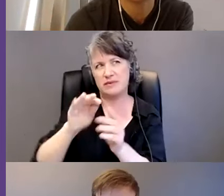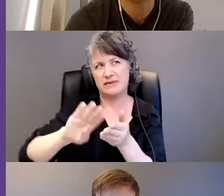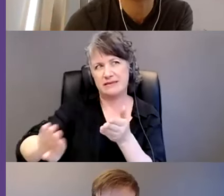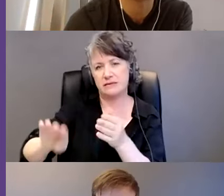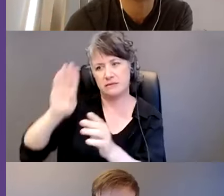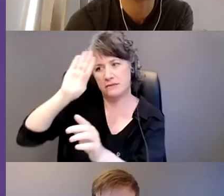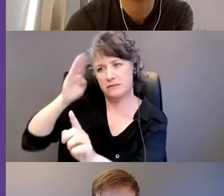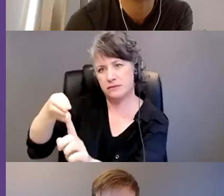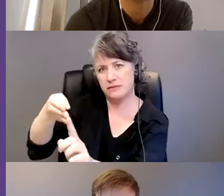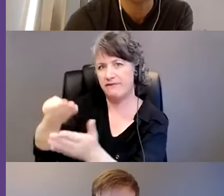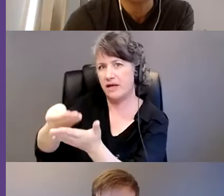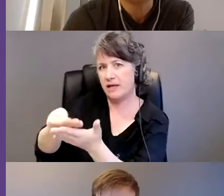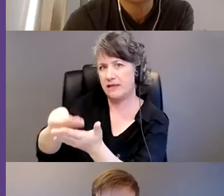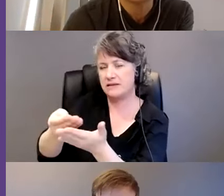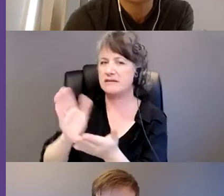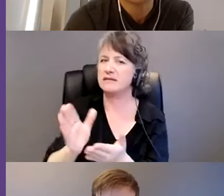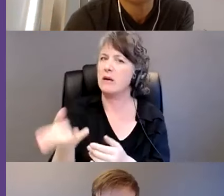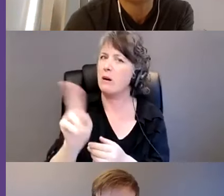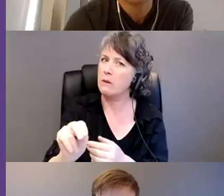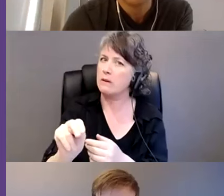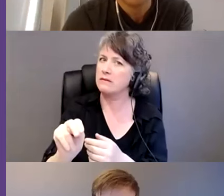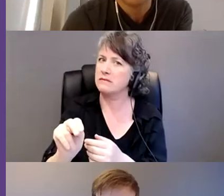talking, and there's its own process. But